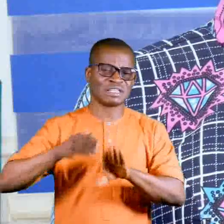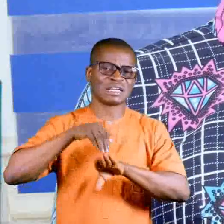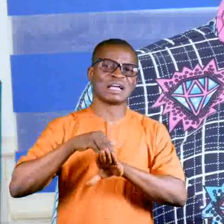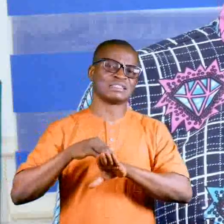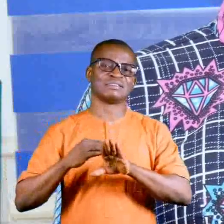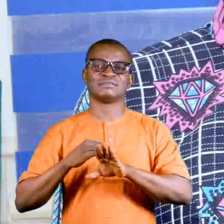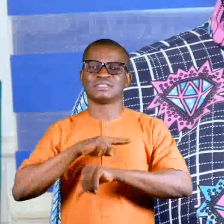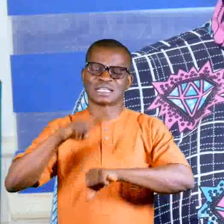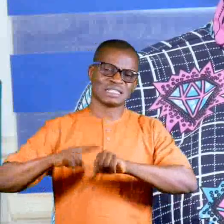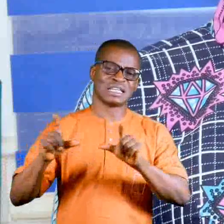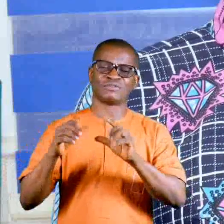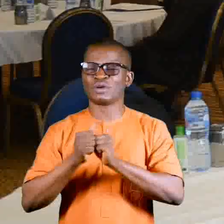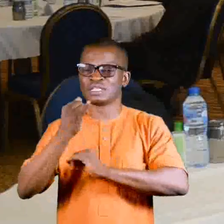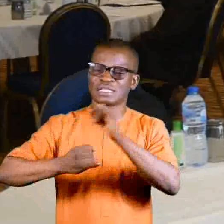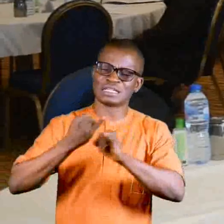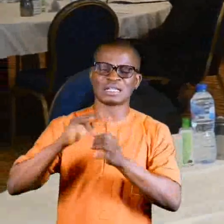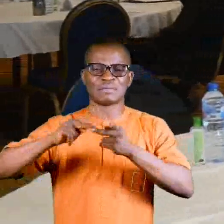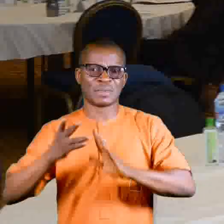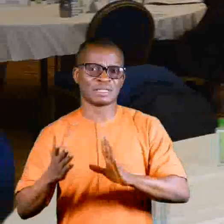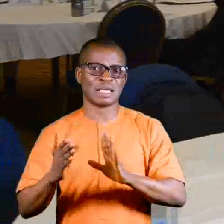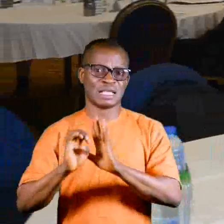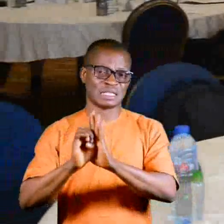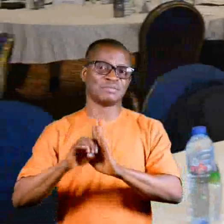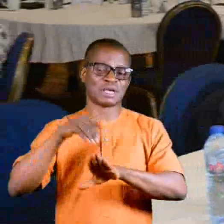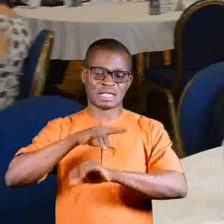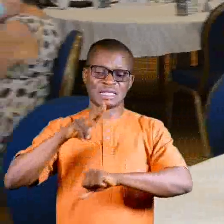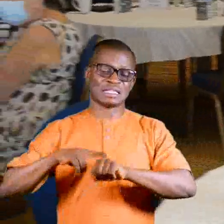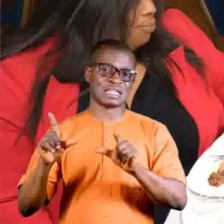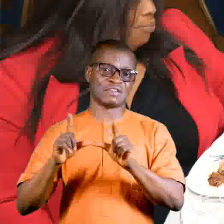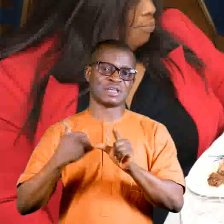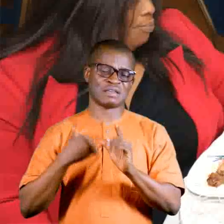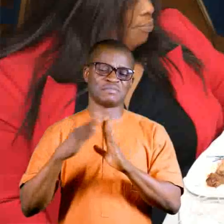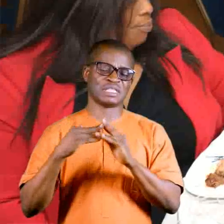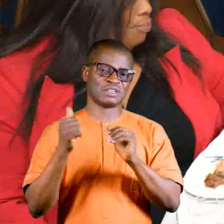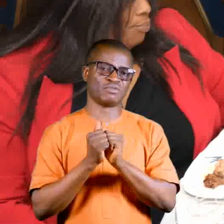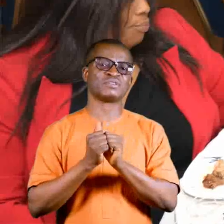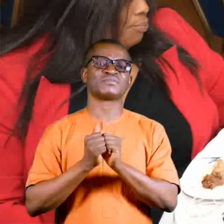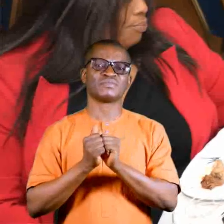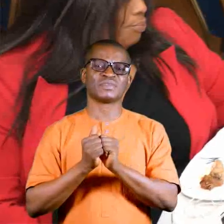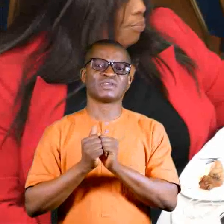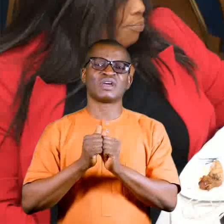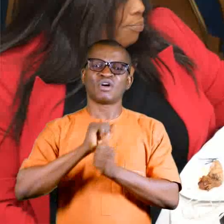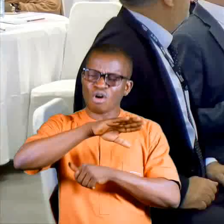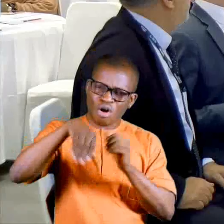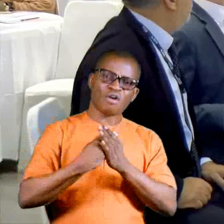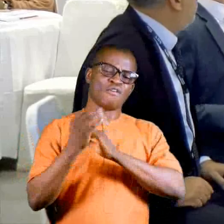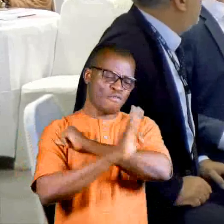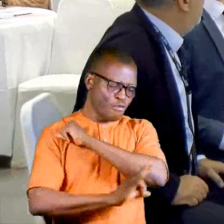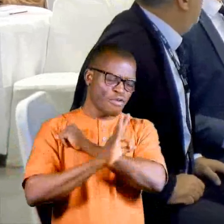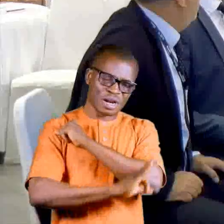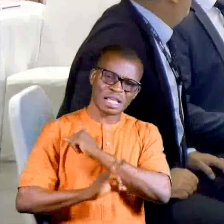with national and international partners. Like for instance, at the national level, we have the Embassy Liaison Meeting, which brings together all